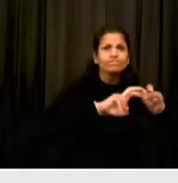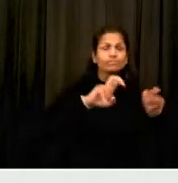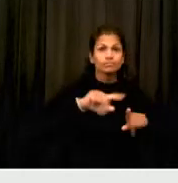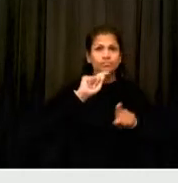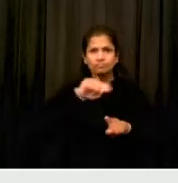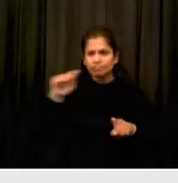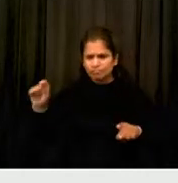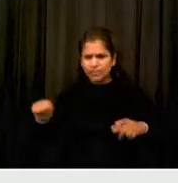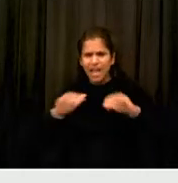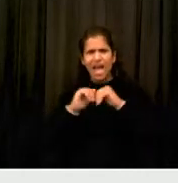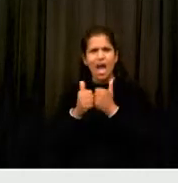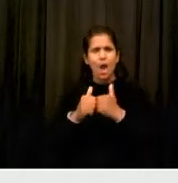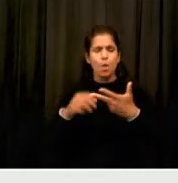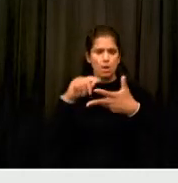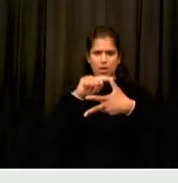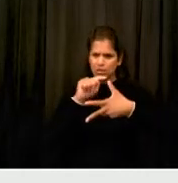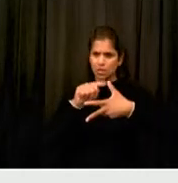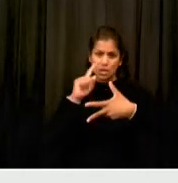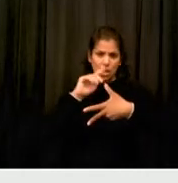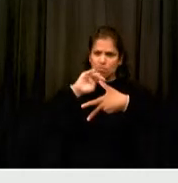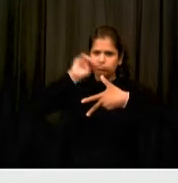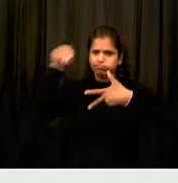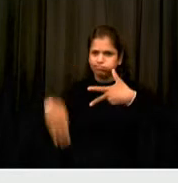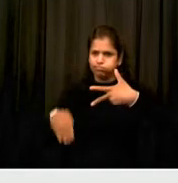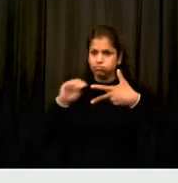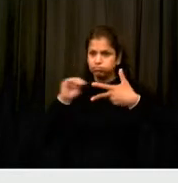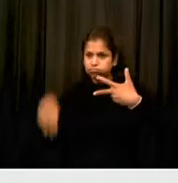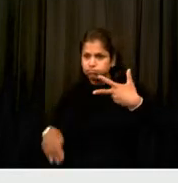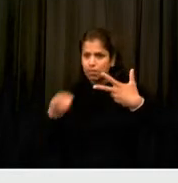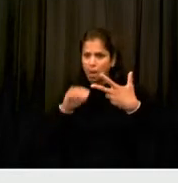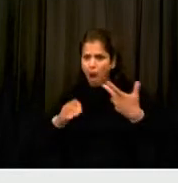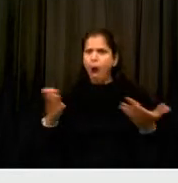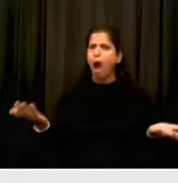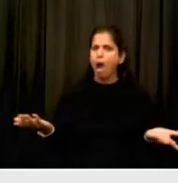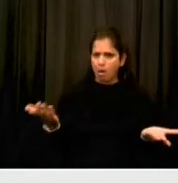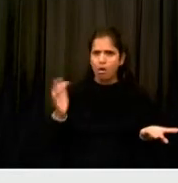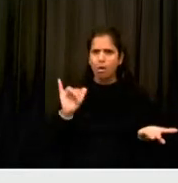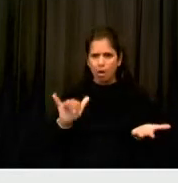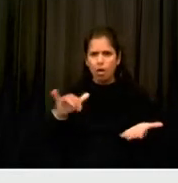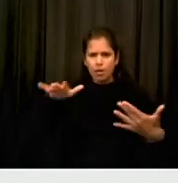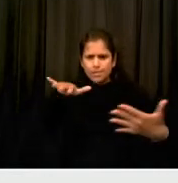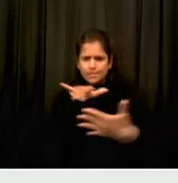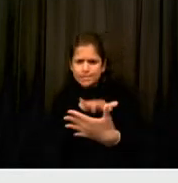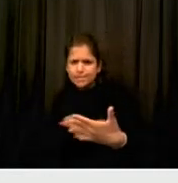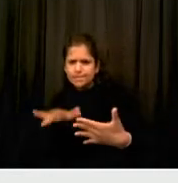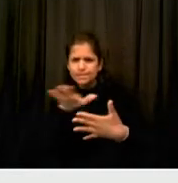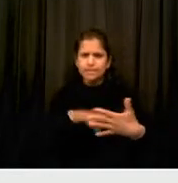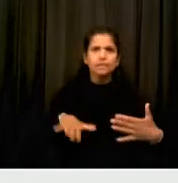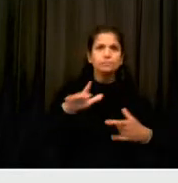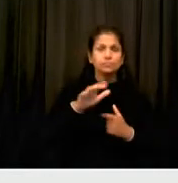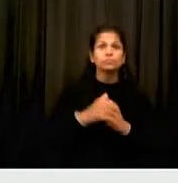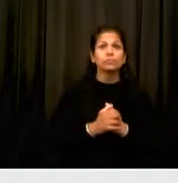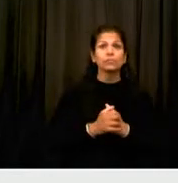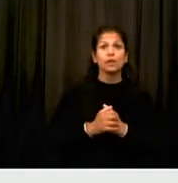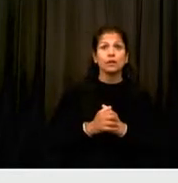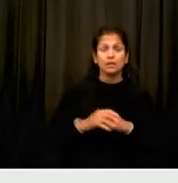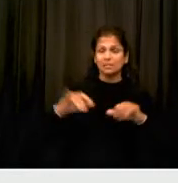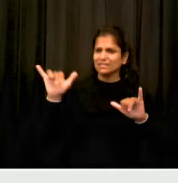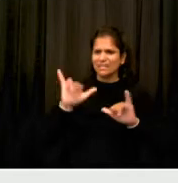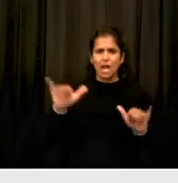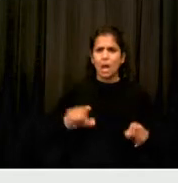do. We see that that's been used around the world. That approach works. When it hasn't been used, the results have been very, very